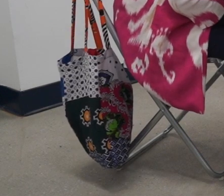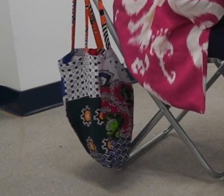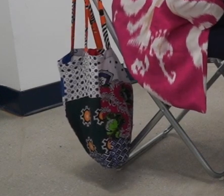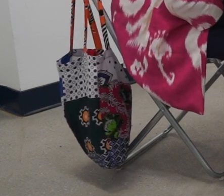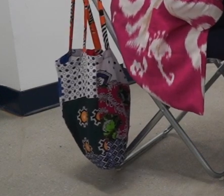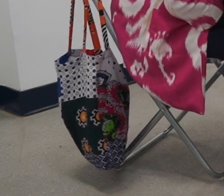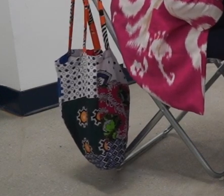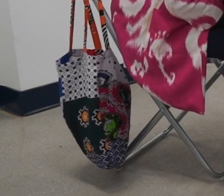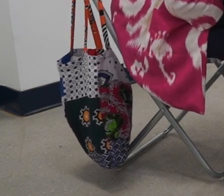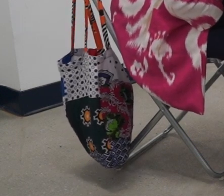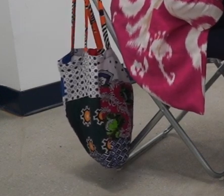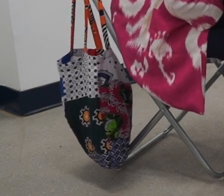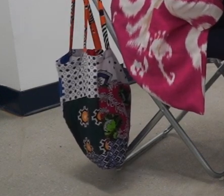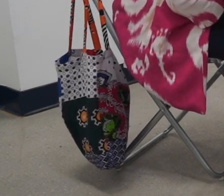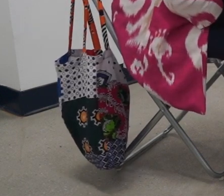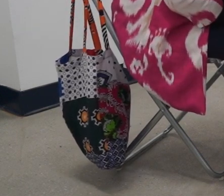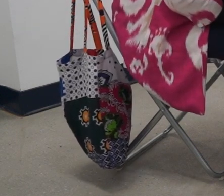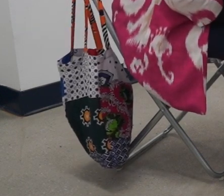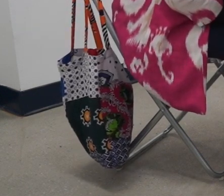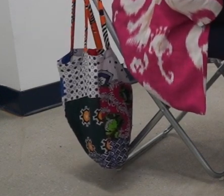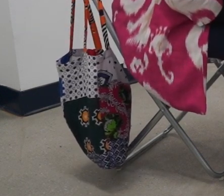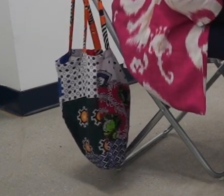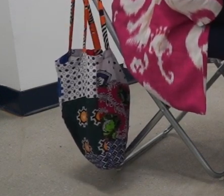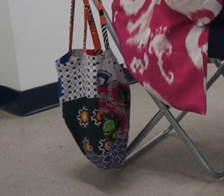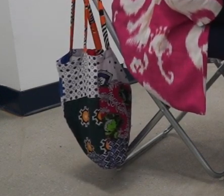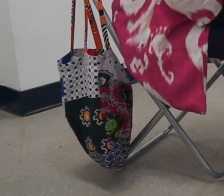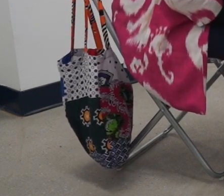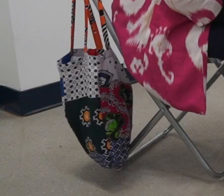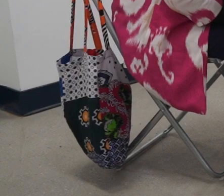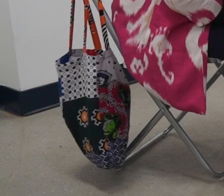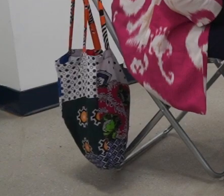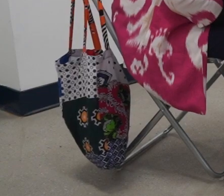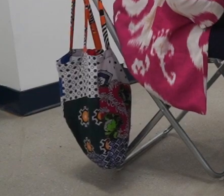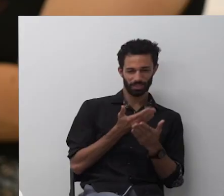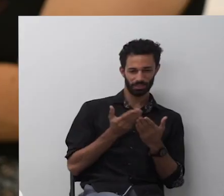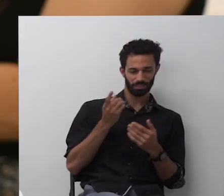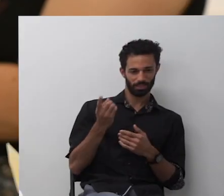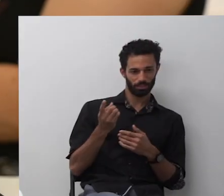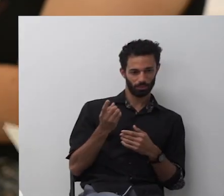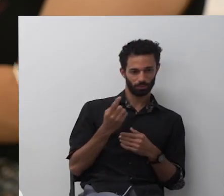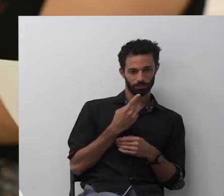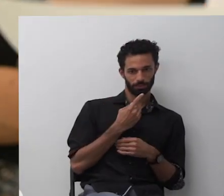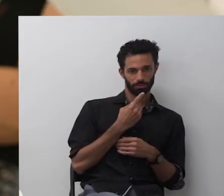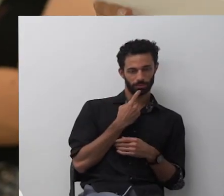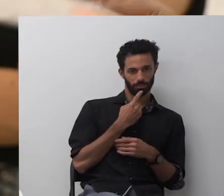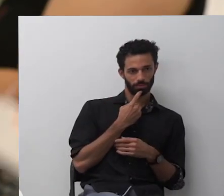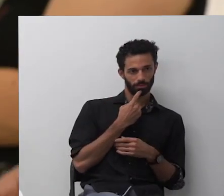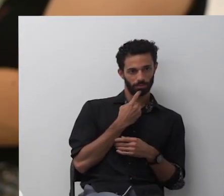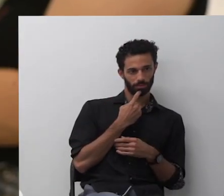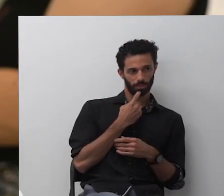Deepa, I love this, and I followed your work for a long time. Is there anything you would say,